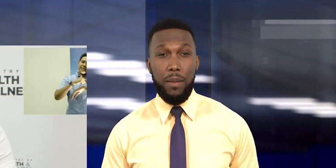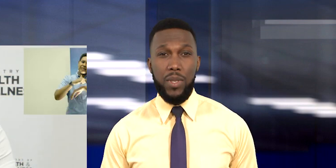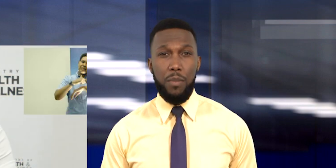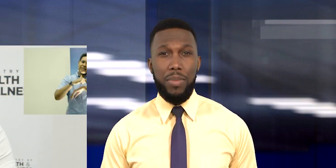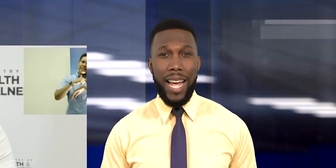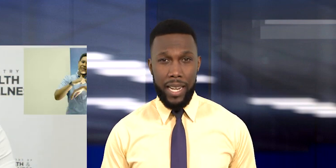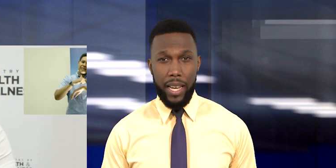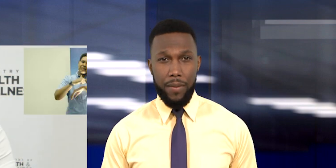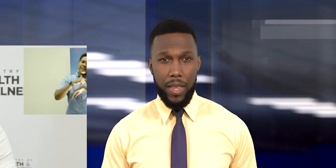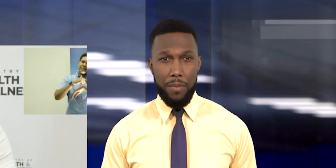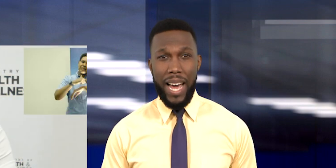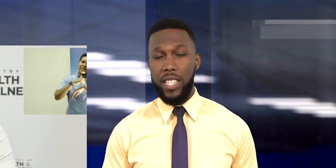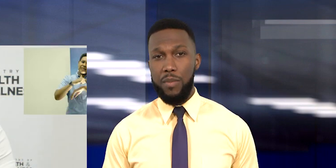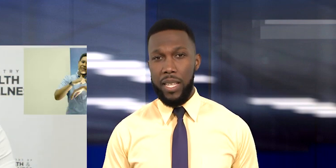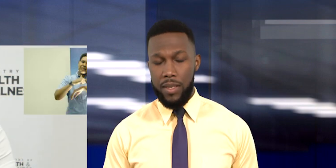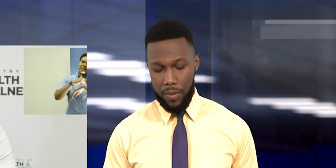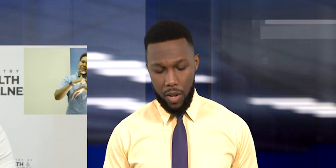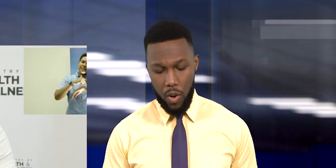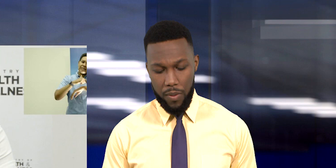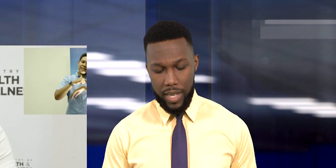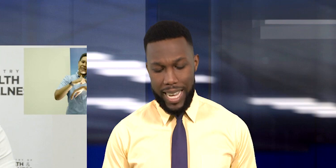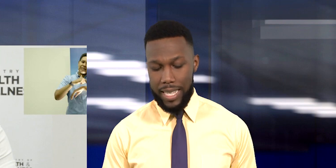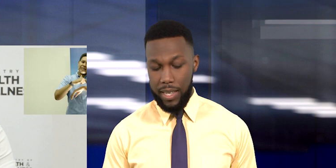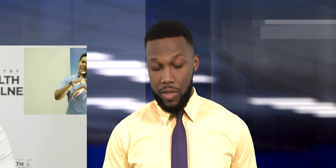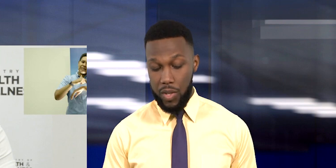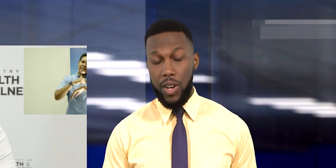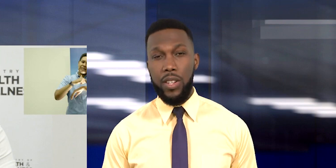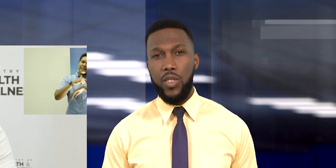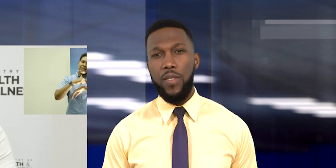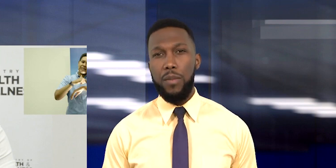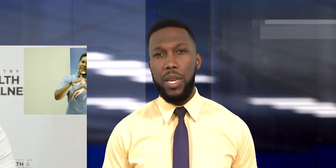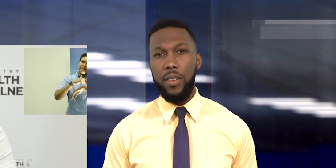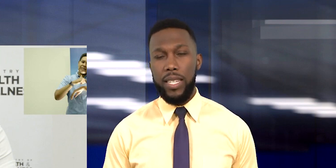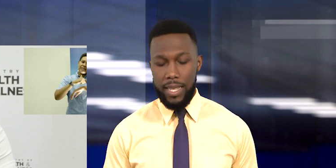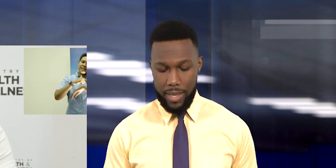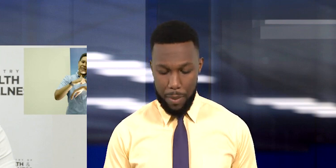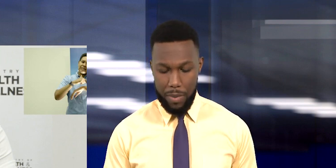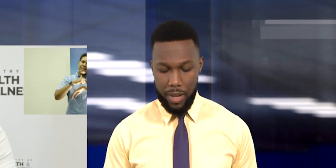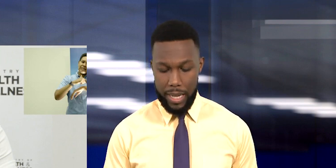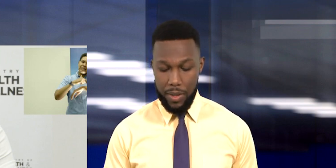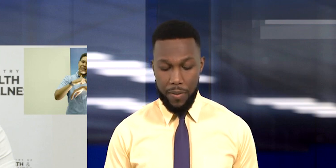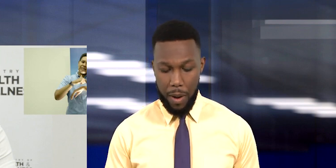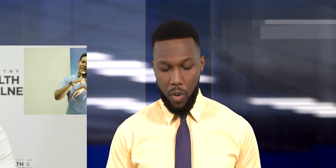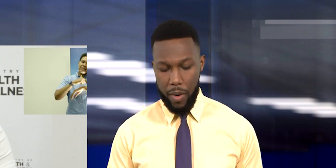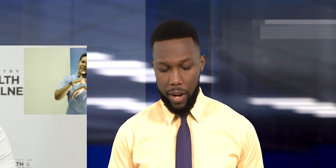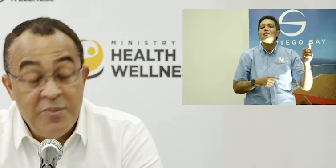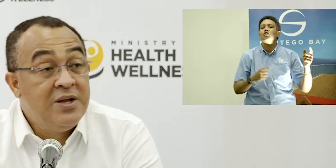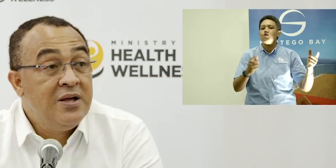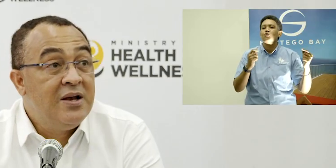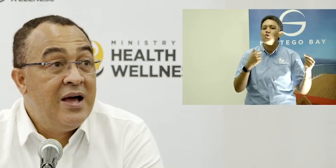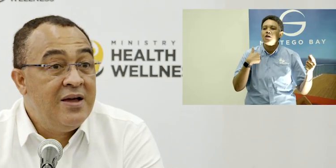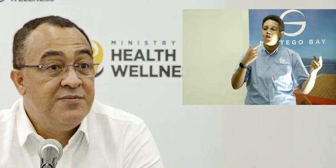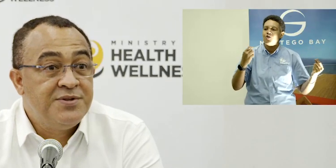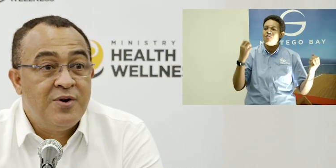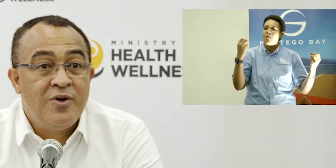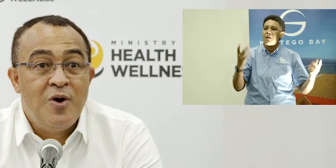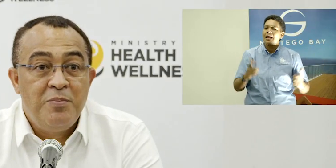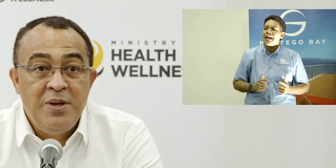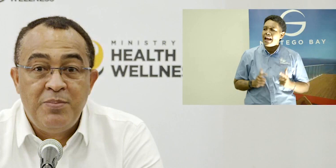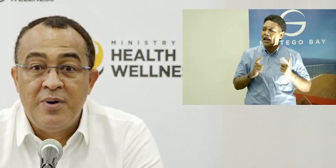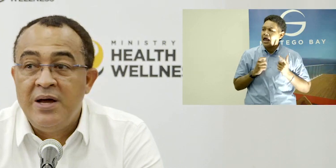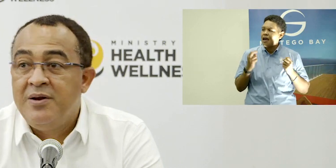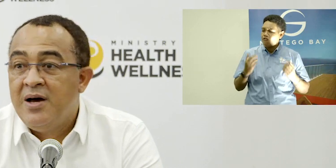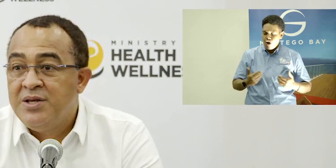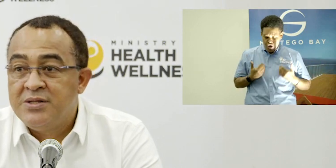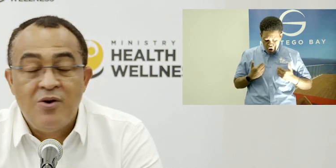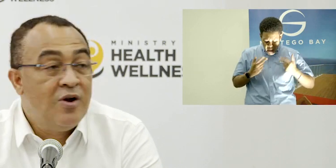has stepped up planning for the management of a COVID-19 surge over the period December into February. Portfolio Minister